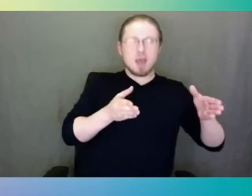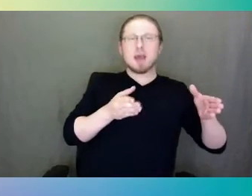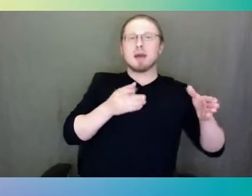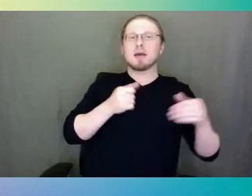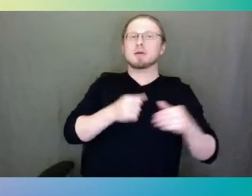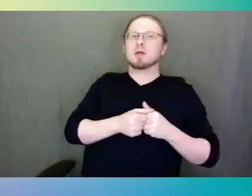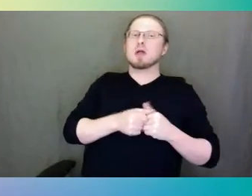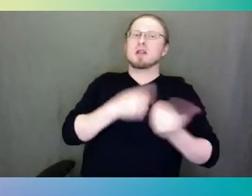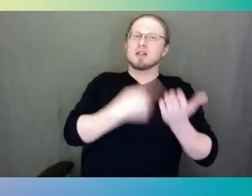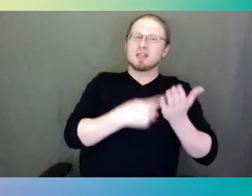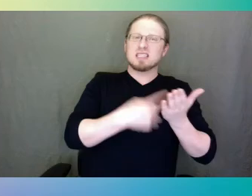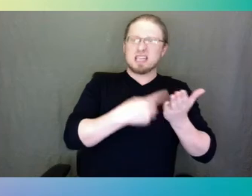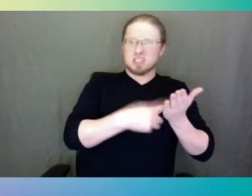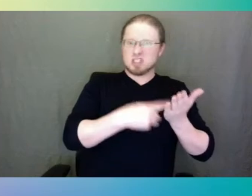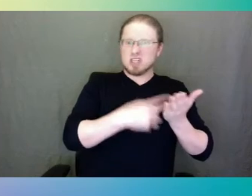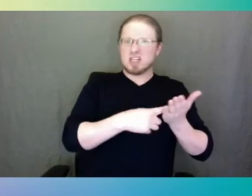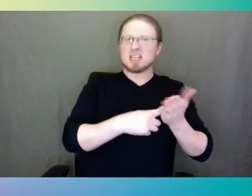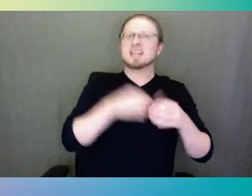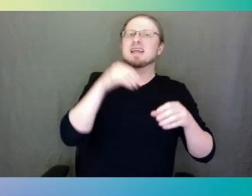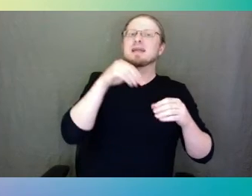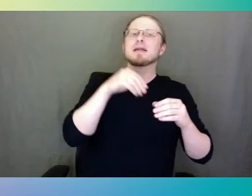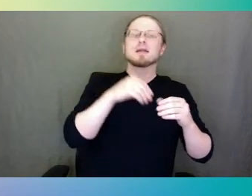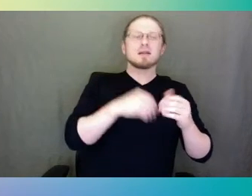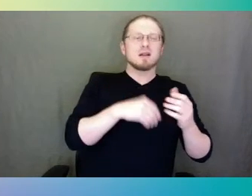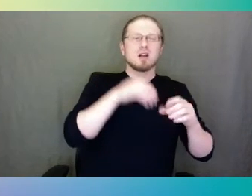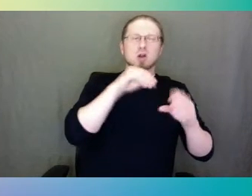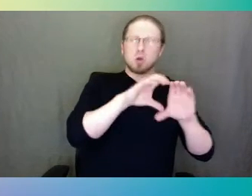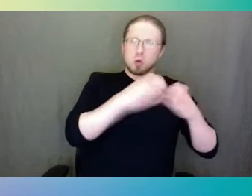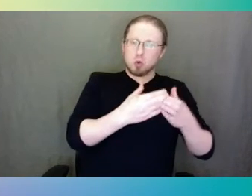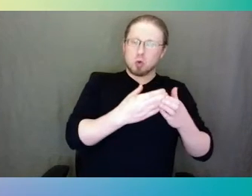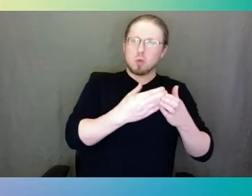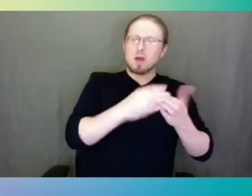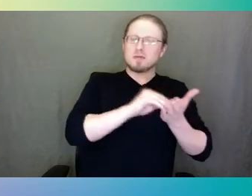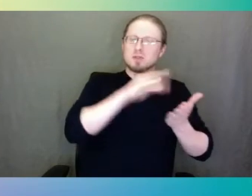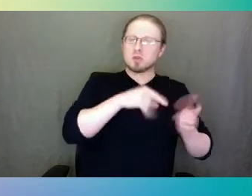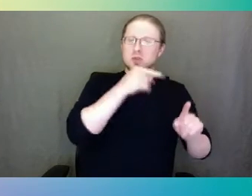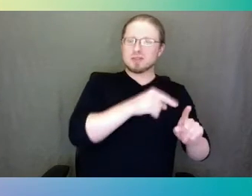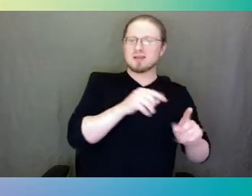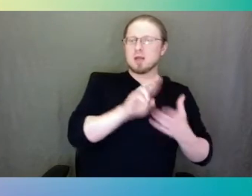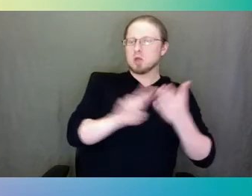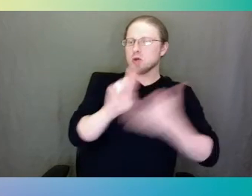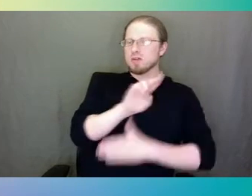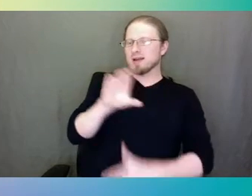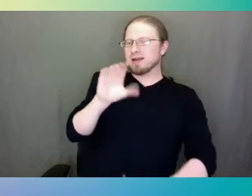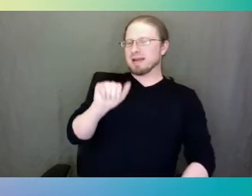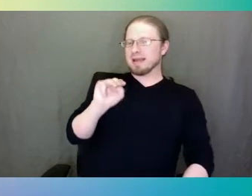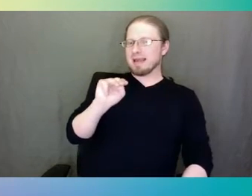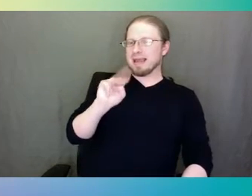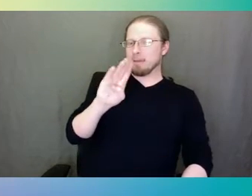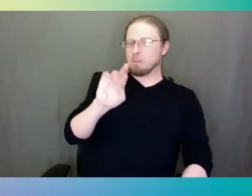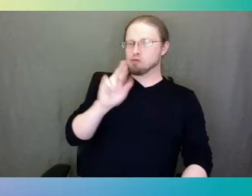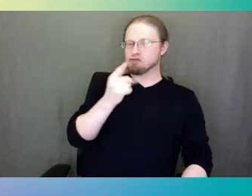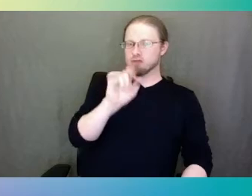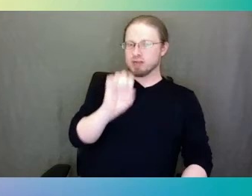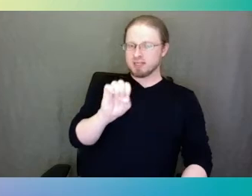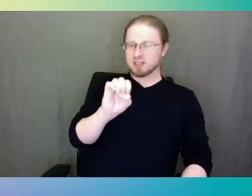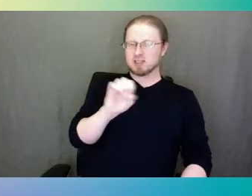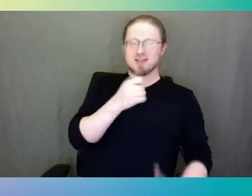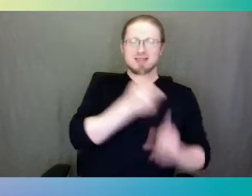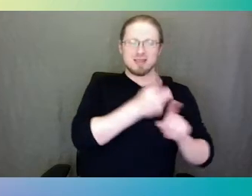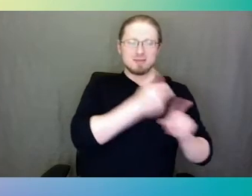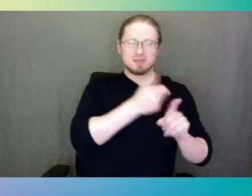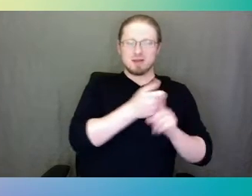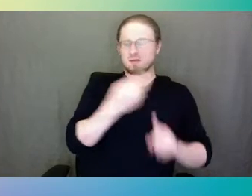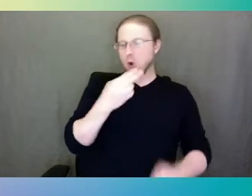jail? There's a group of students at the University of Cambridge that are homosexuals, and the pressure is just too